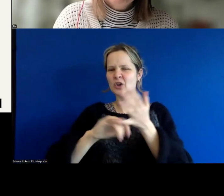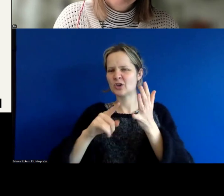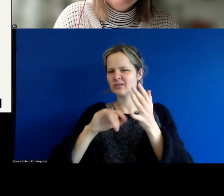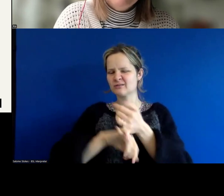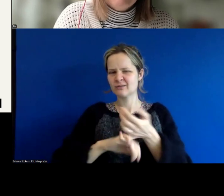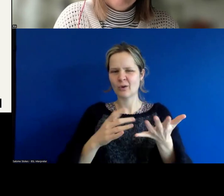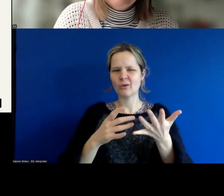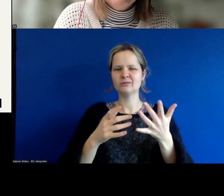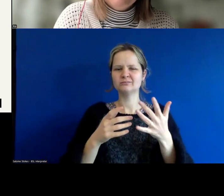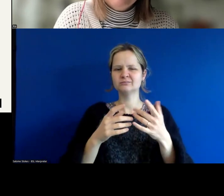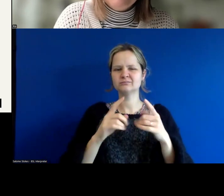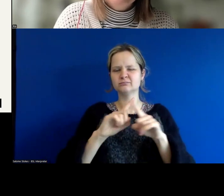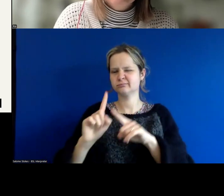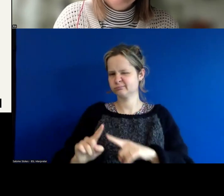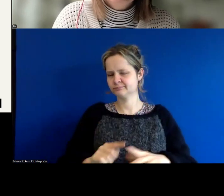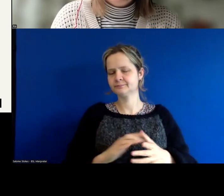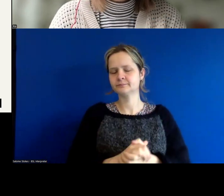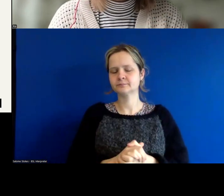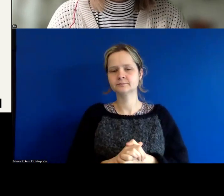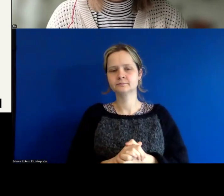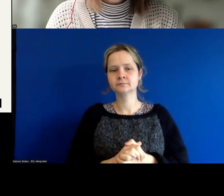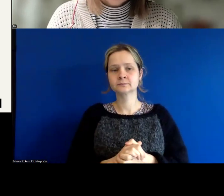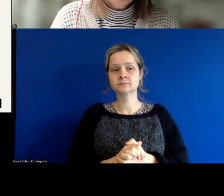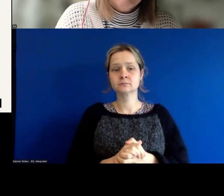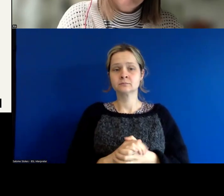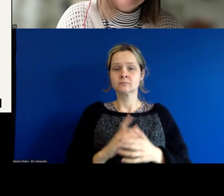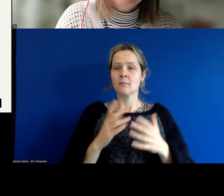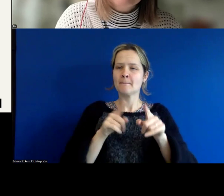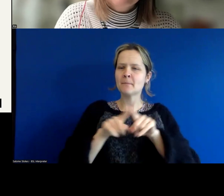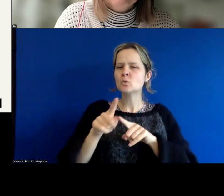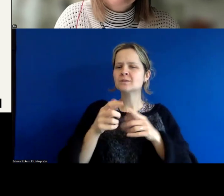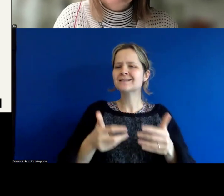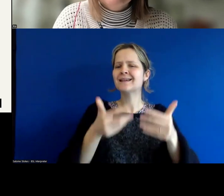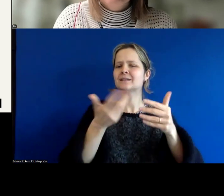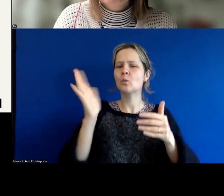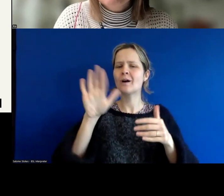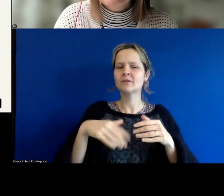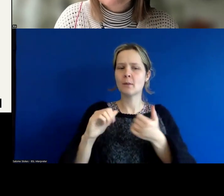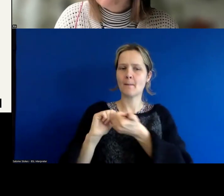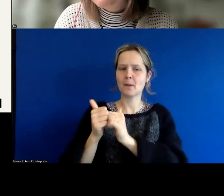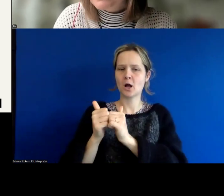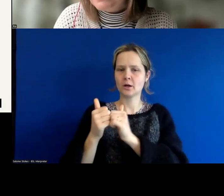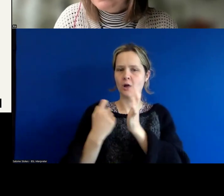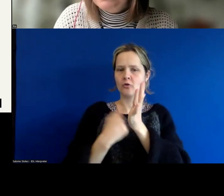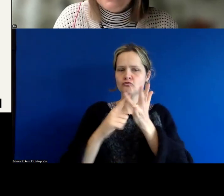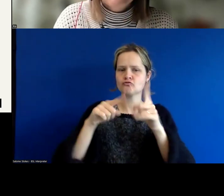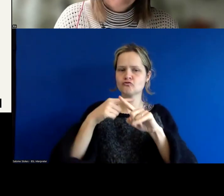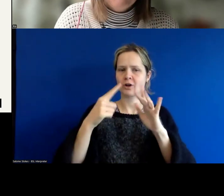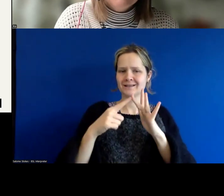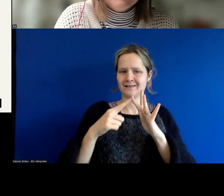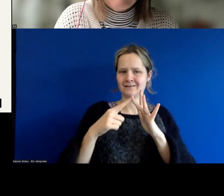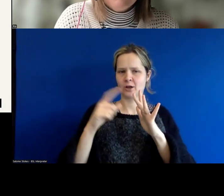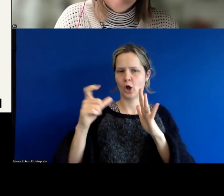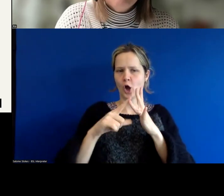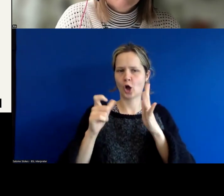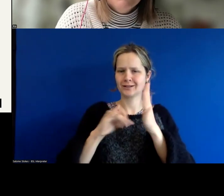data. The majority of our data is updated by our partner Oxy. which ensures that it's as up to date and as current